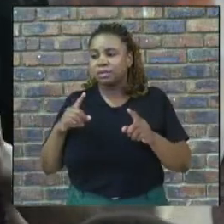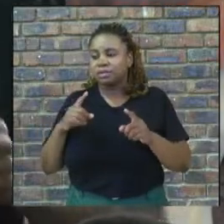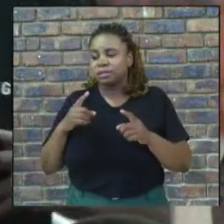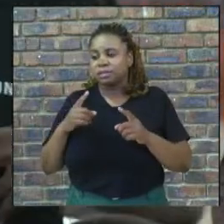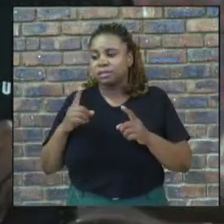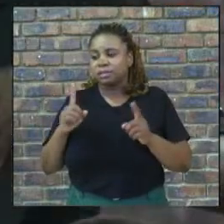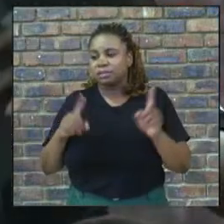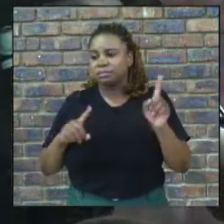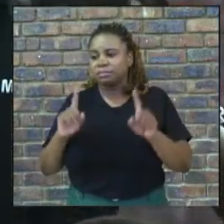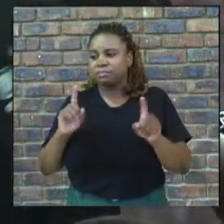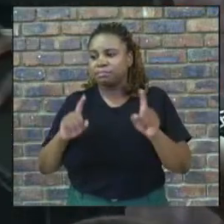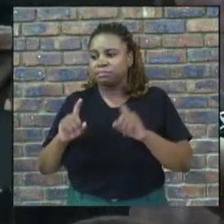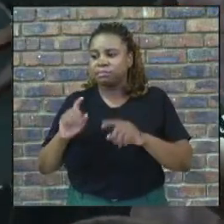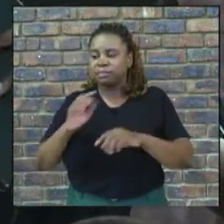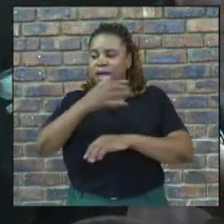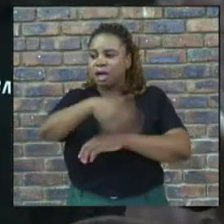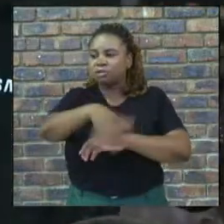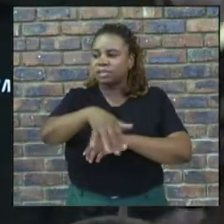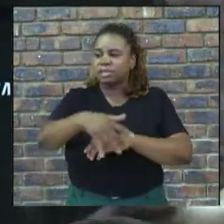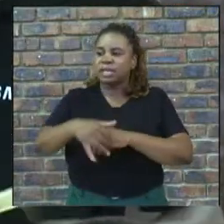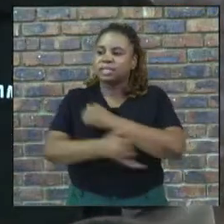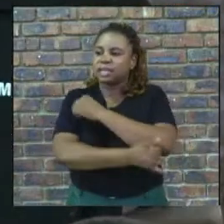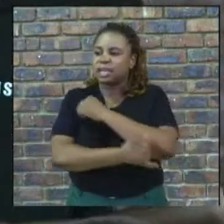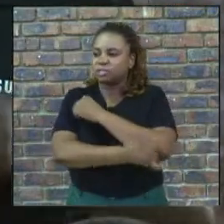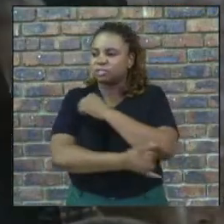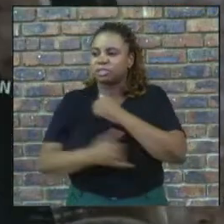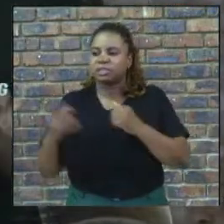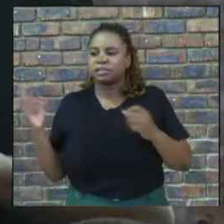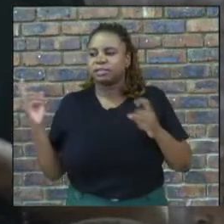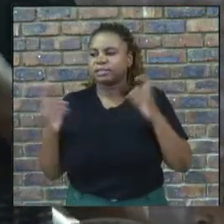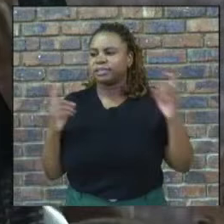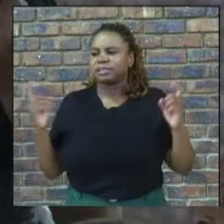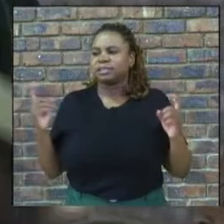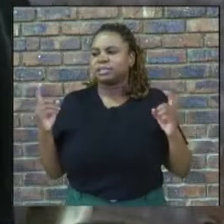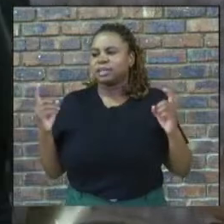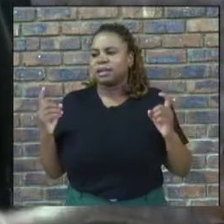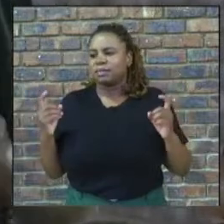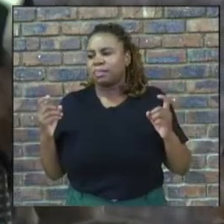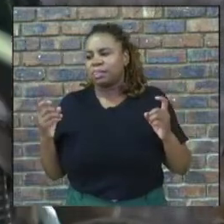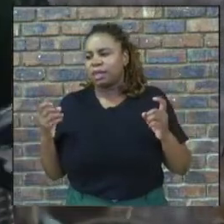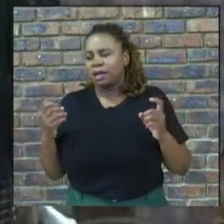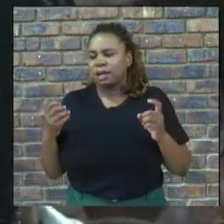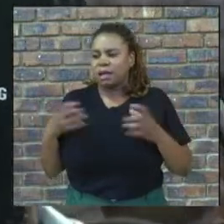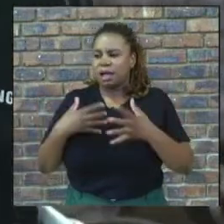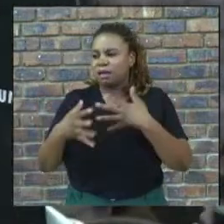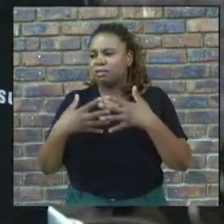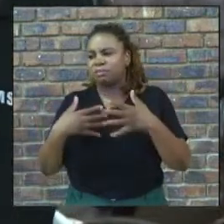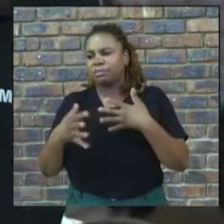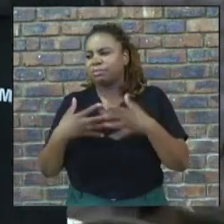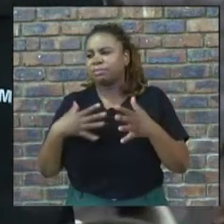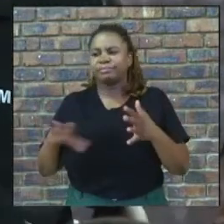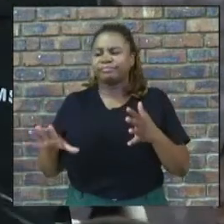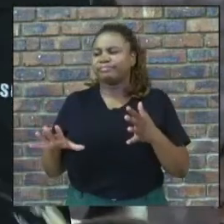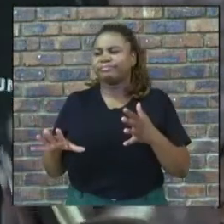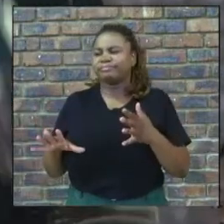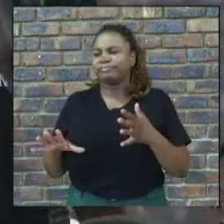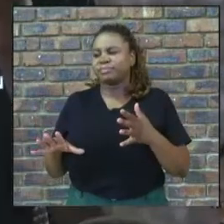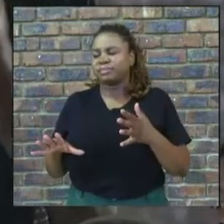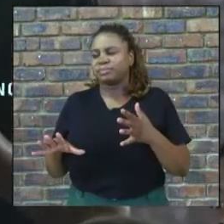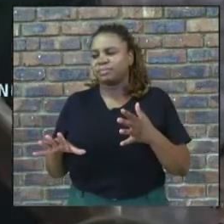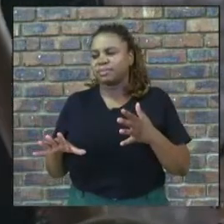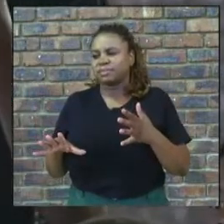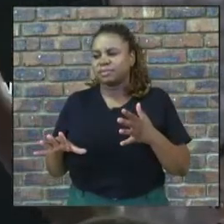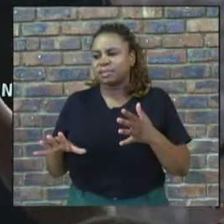South Africa ku free, it's a banana republic. Economy yethu iyawa ngapha abantwana abasebenzi. Sihluleka